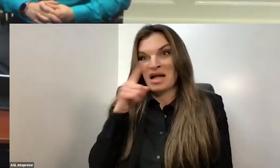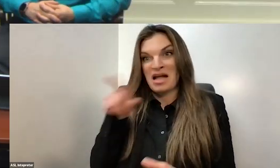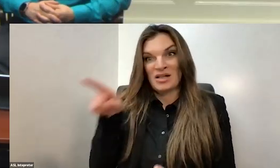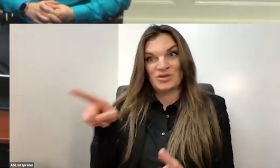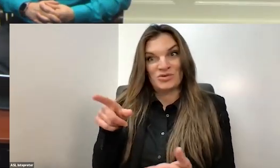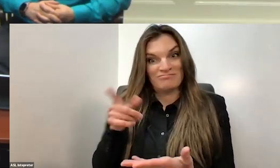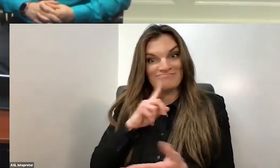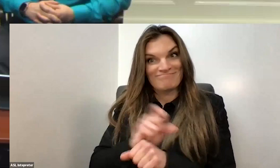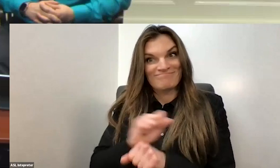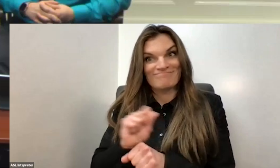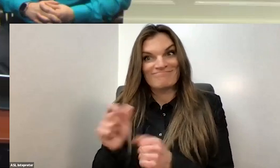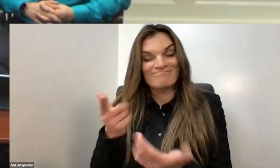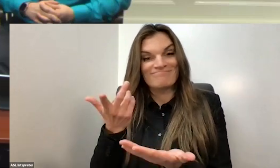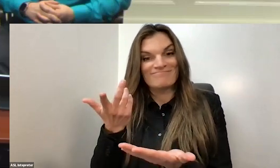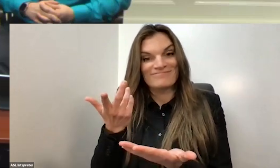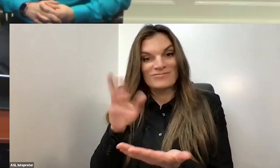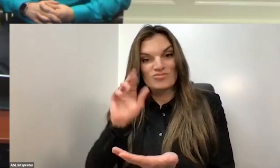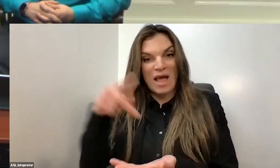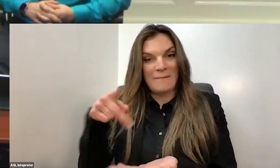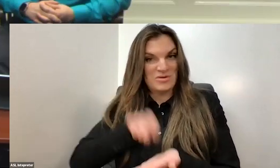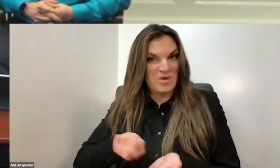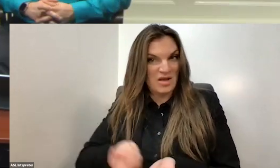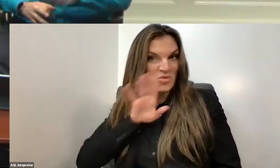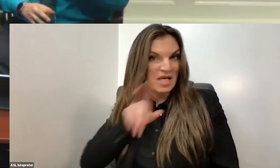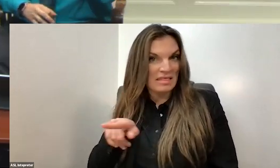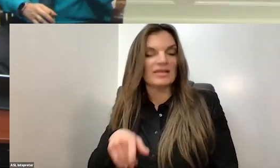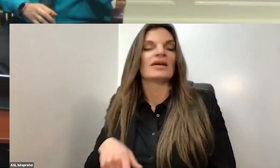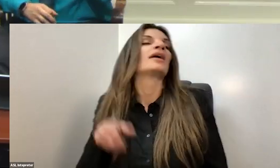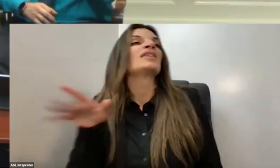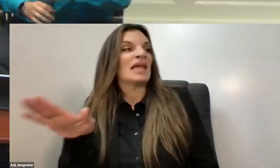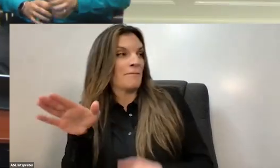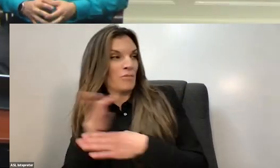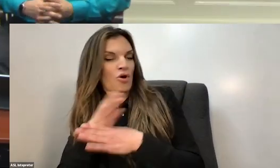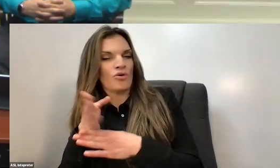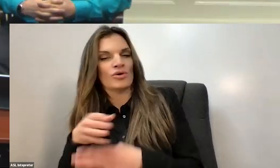and Coop, is his partner,